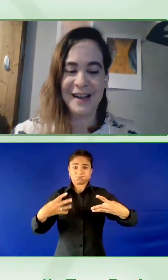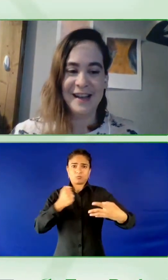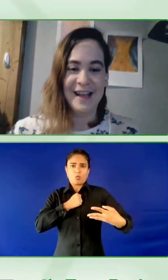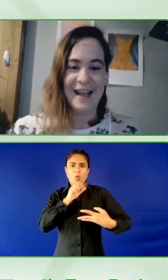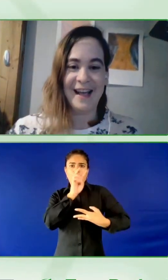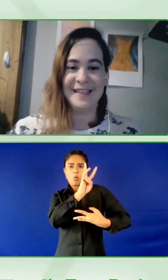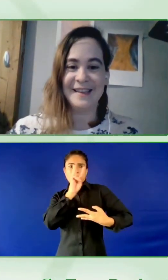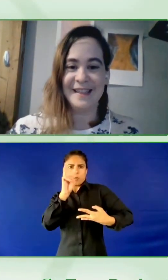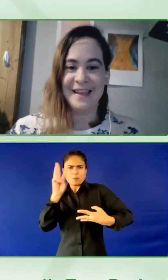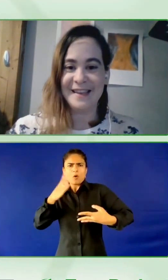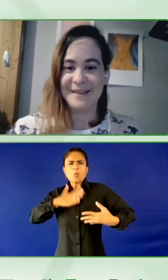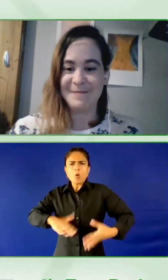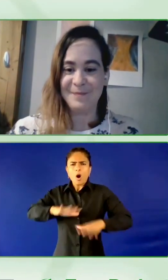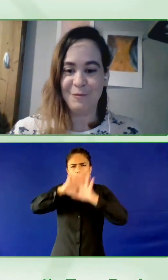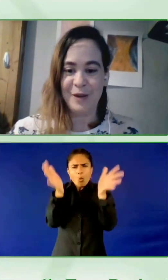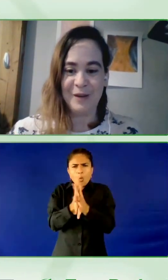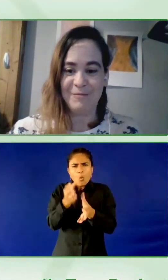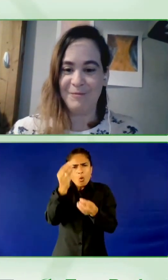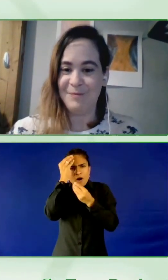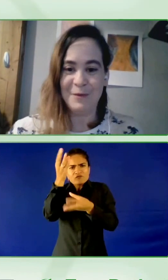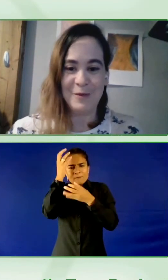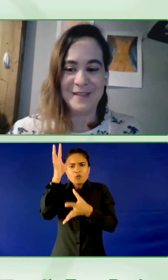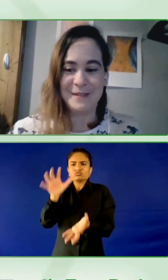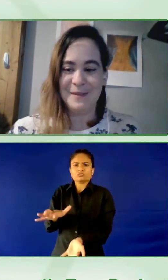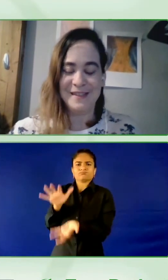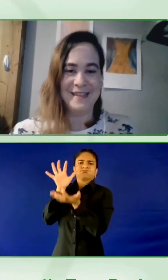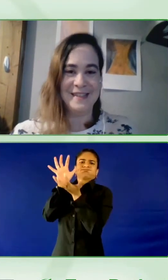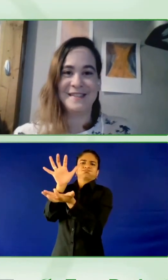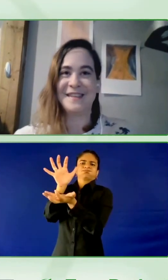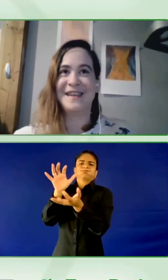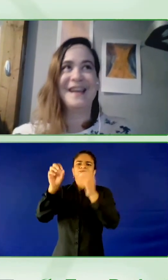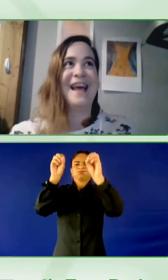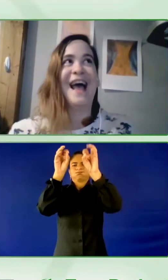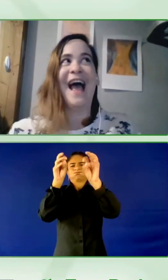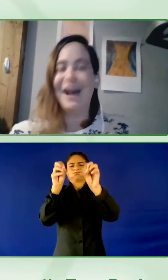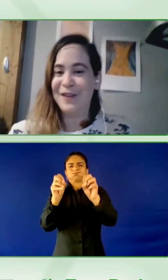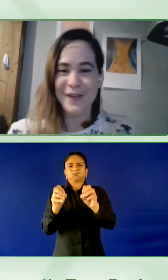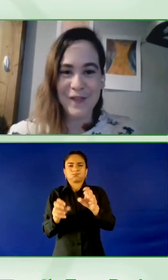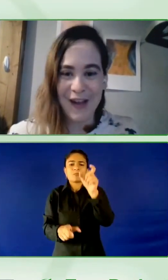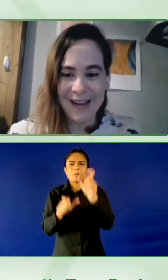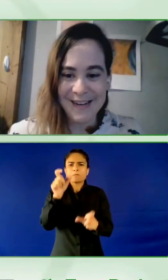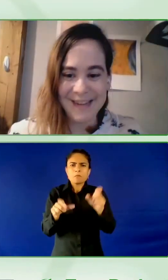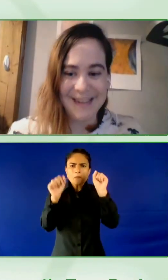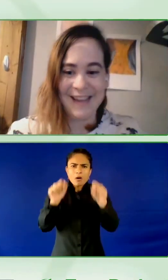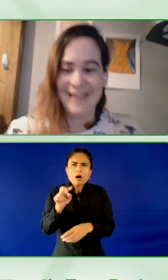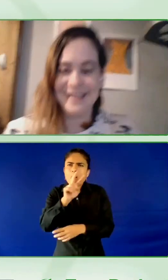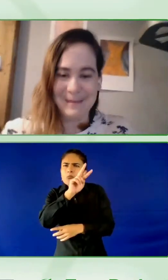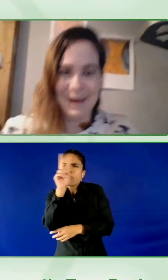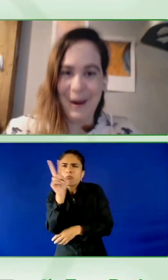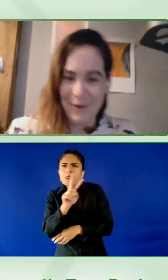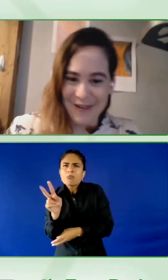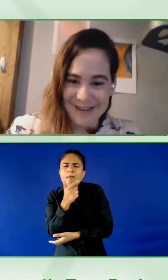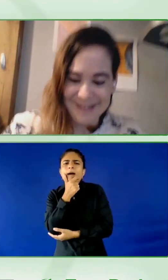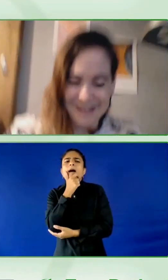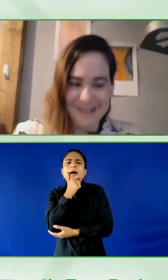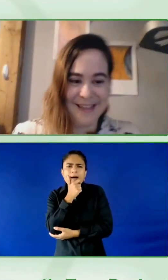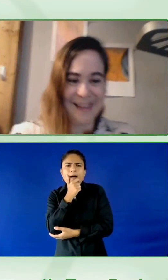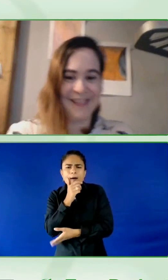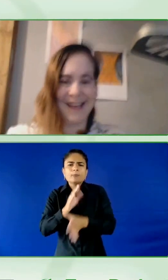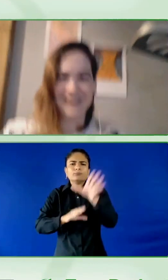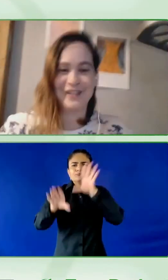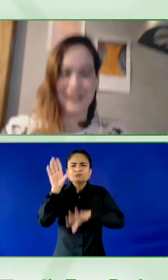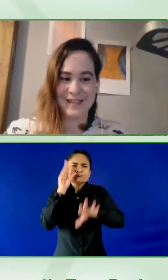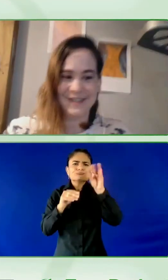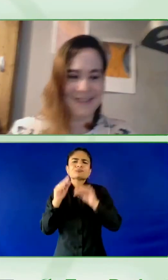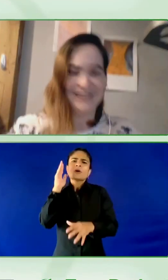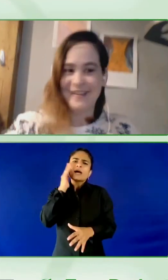pleasure. I think people with disabilities, having fun is empowering. Like,